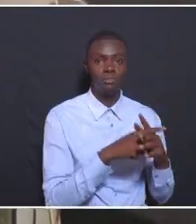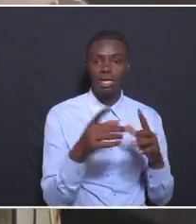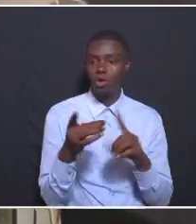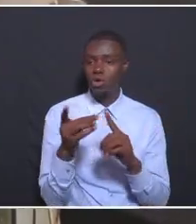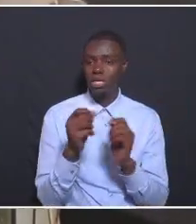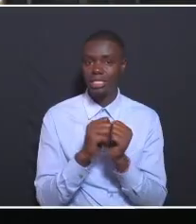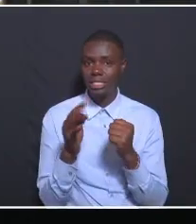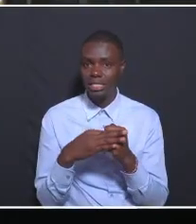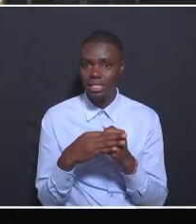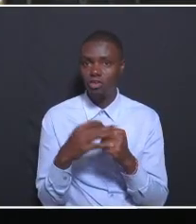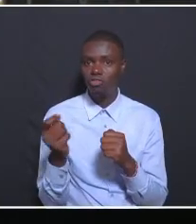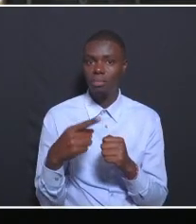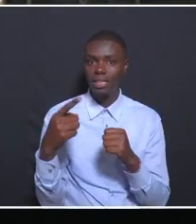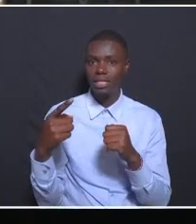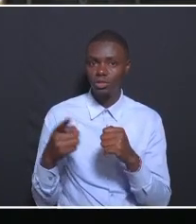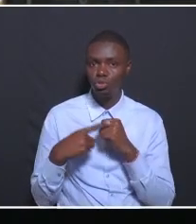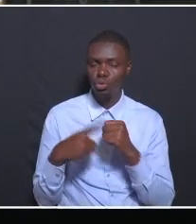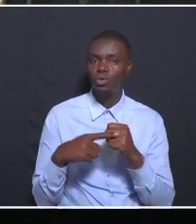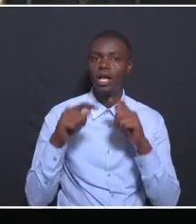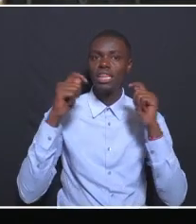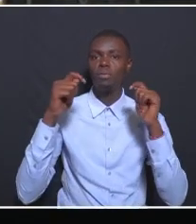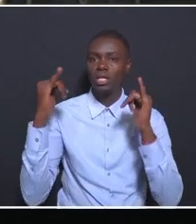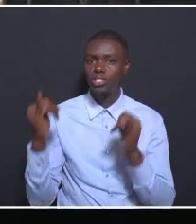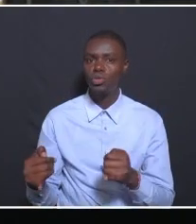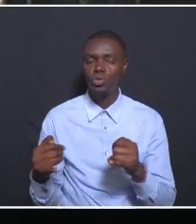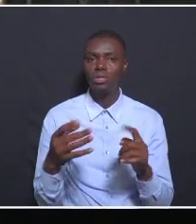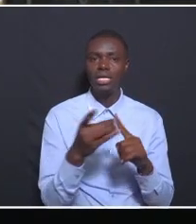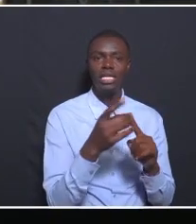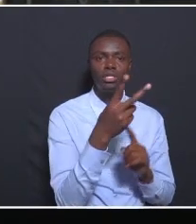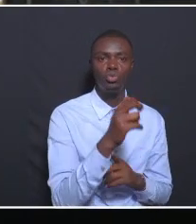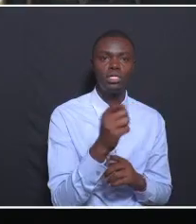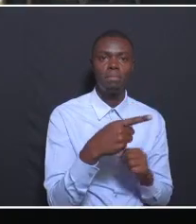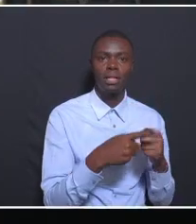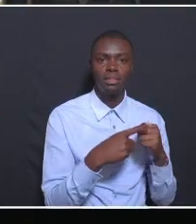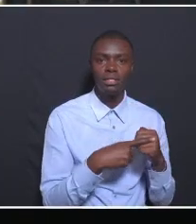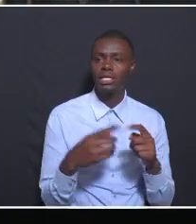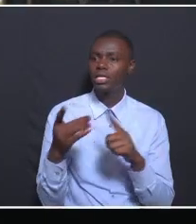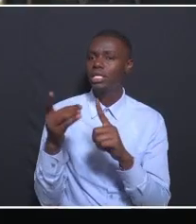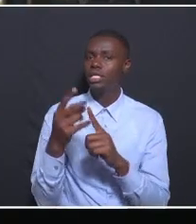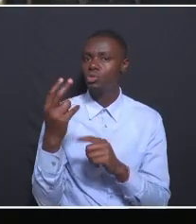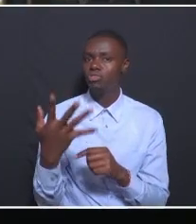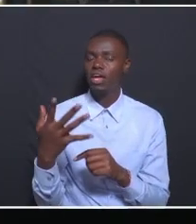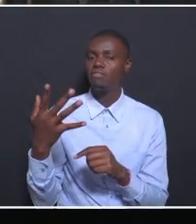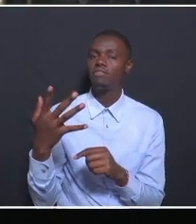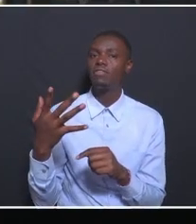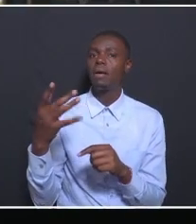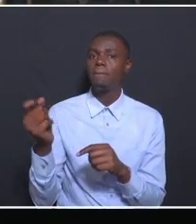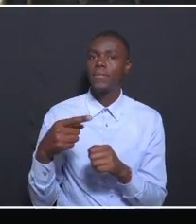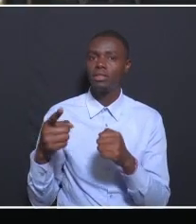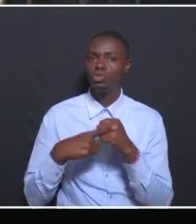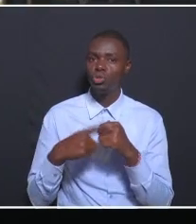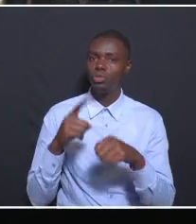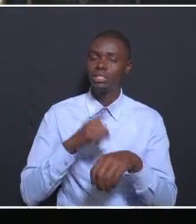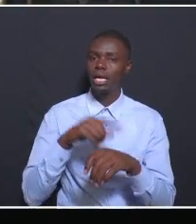the protest was very new. This was 20th of June. This was now the 25th of June during the invasion of Parliament and